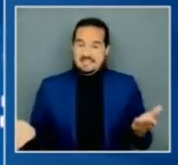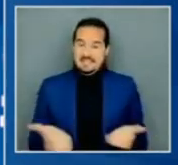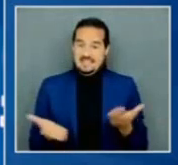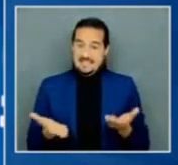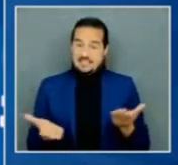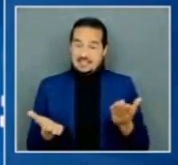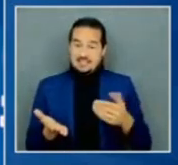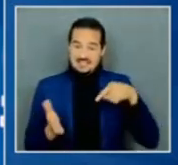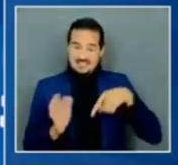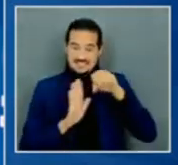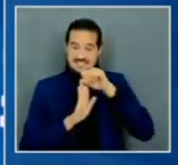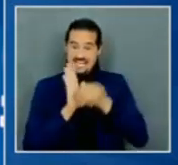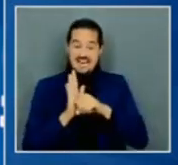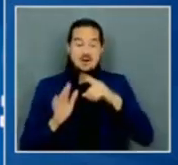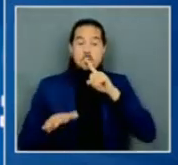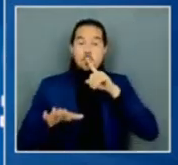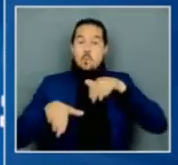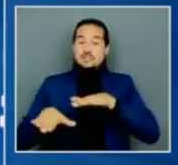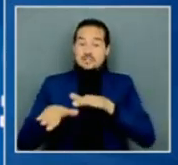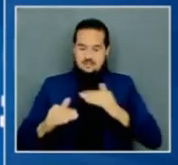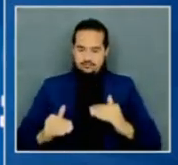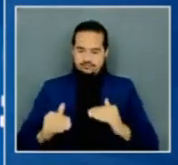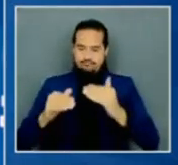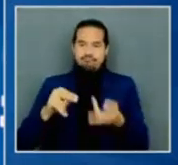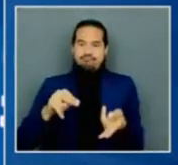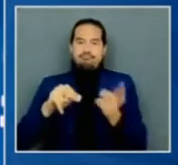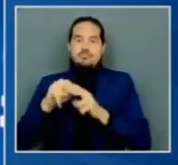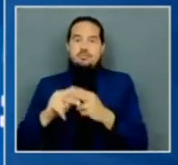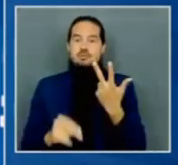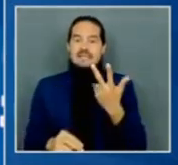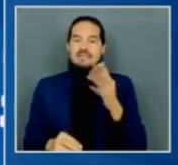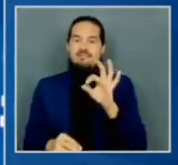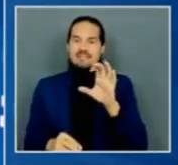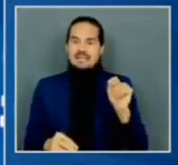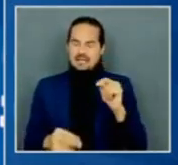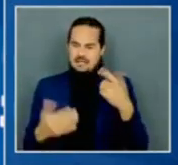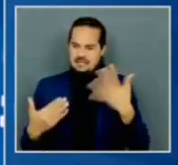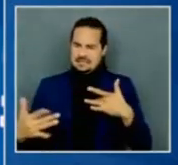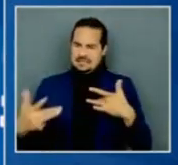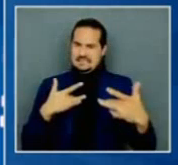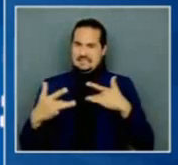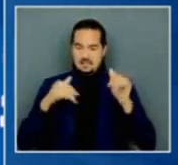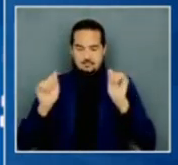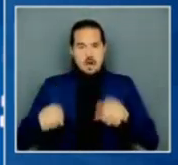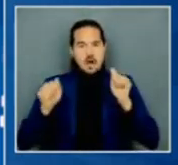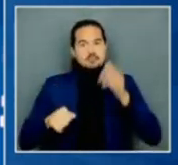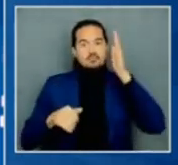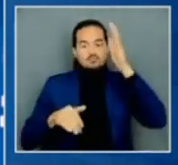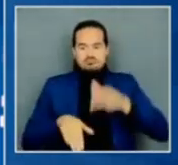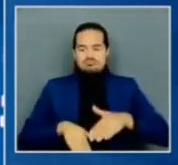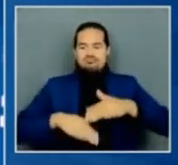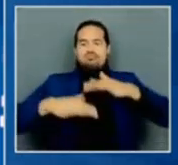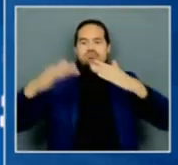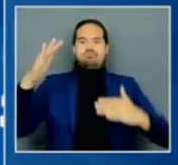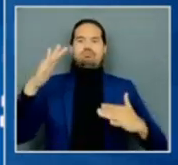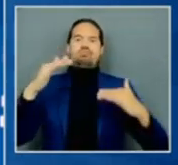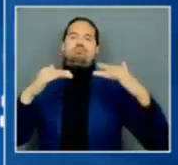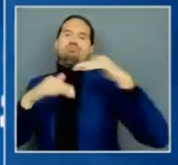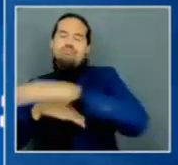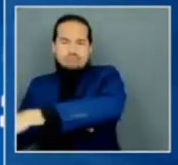We're in a state that's 3 feet above sea level. All of us along the Atlantic Ocean find ourselves with problems in terms of flooding.